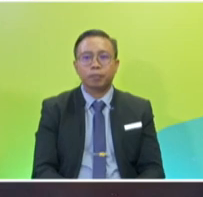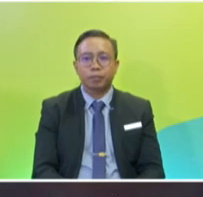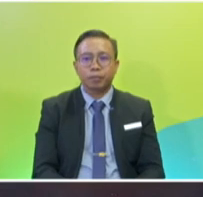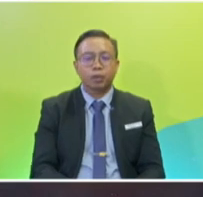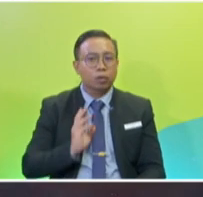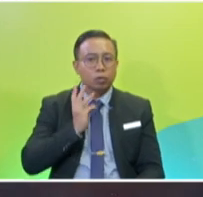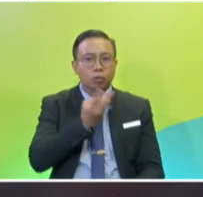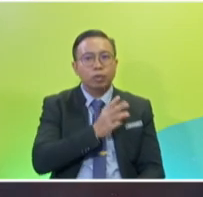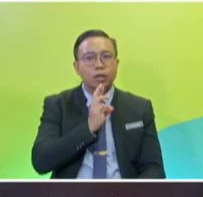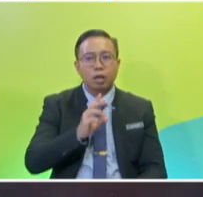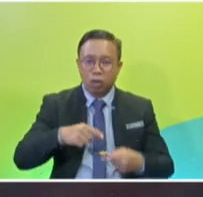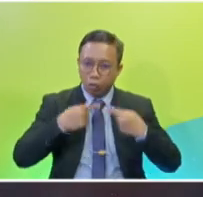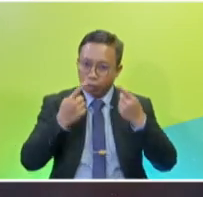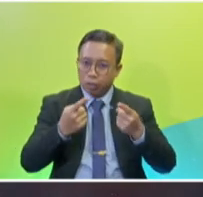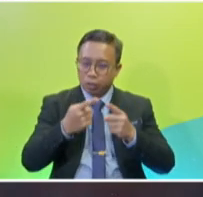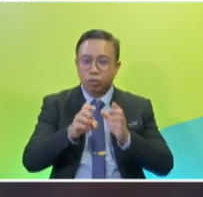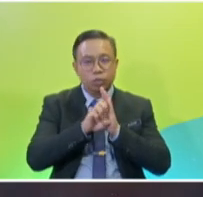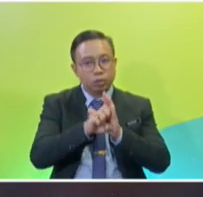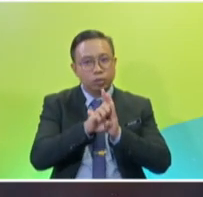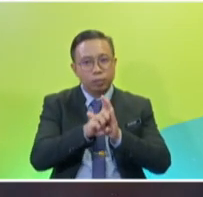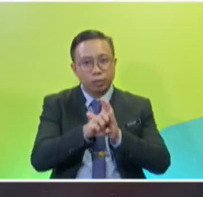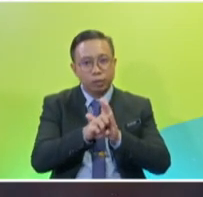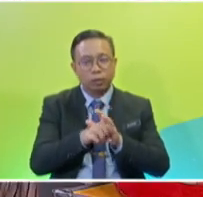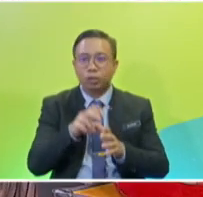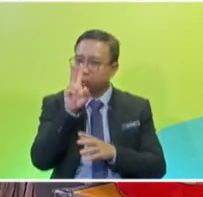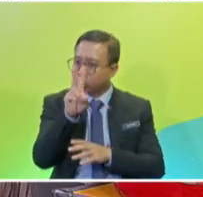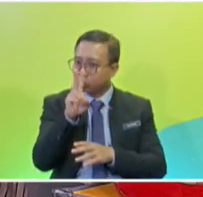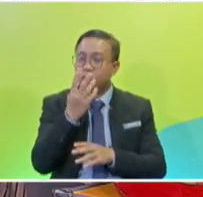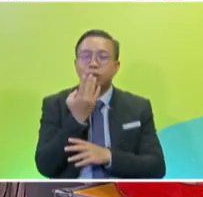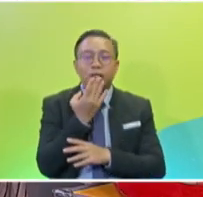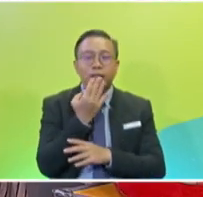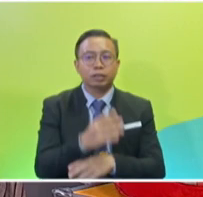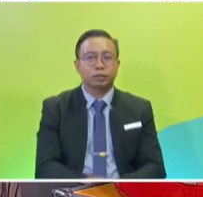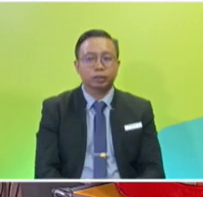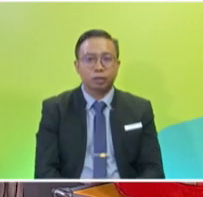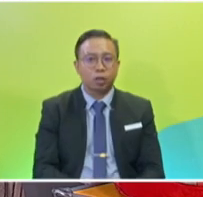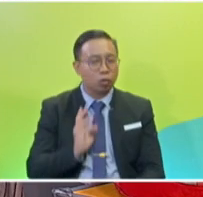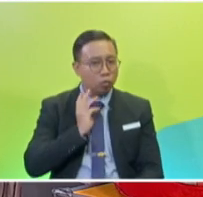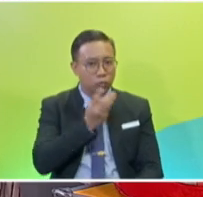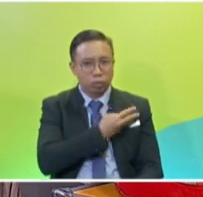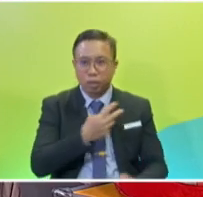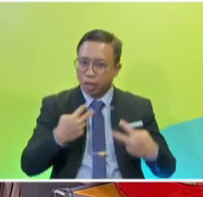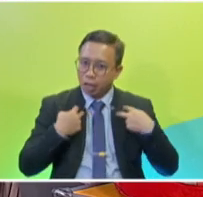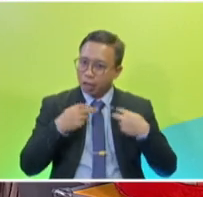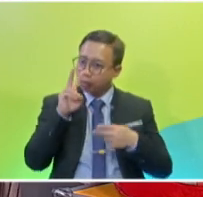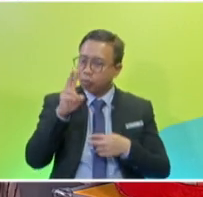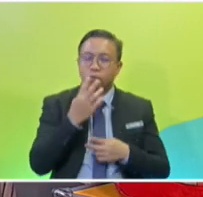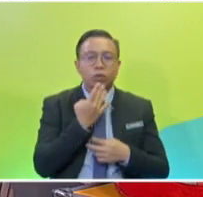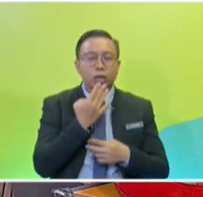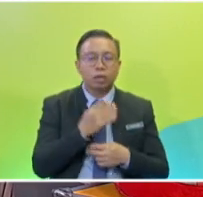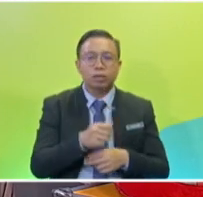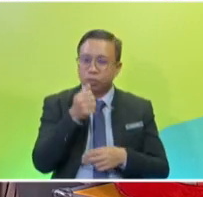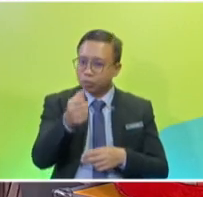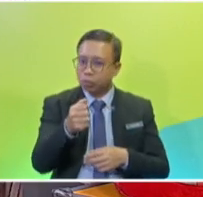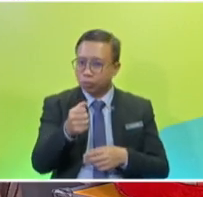So now we are going to give an example of a beginner with 2 colors. So let's say we have two colours here. For the beginners out there, you